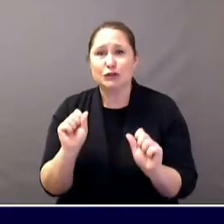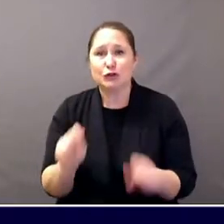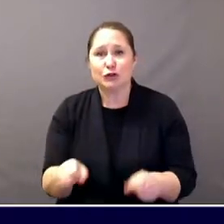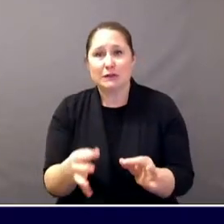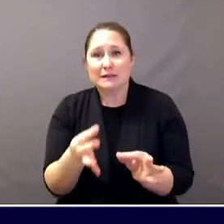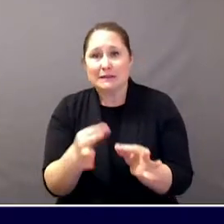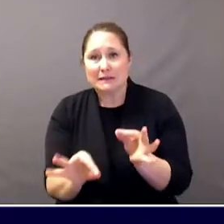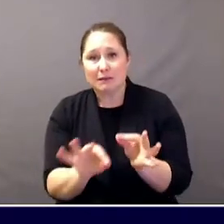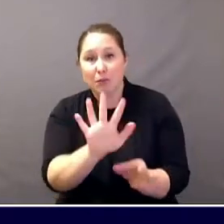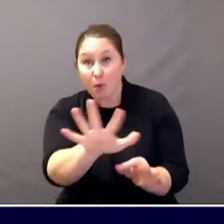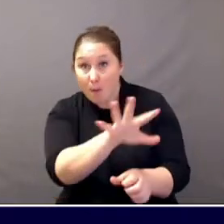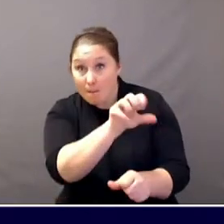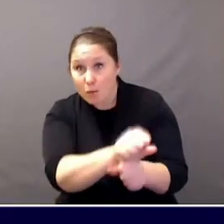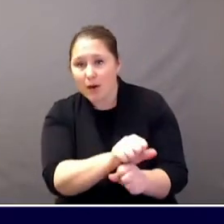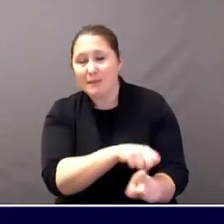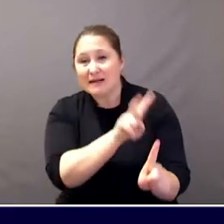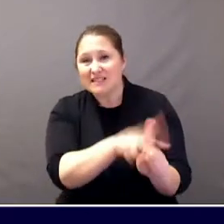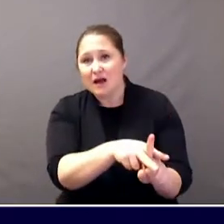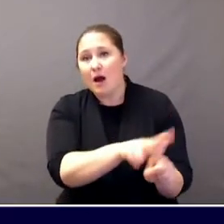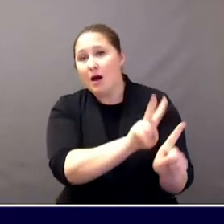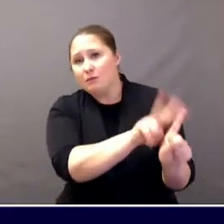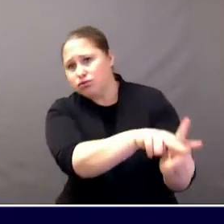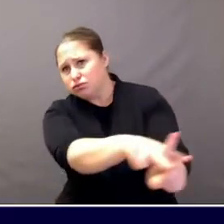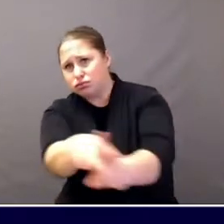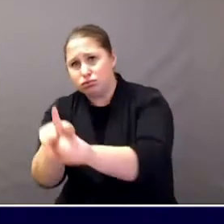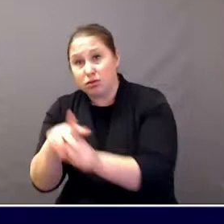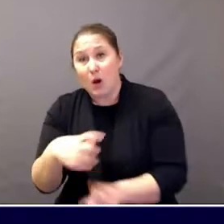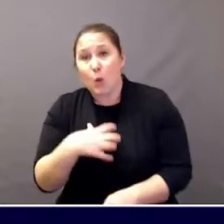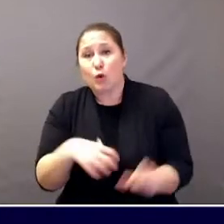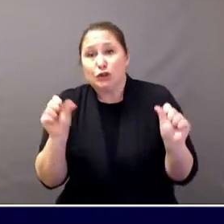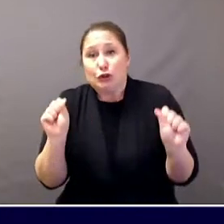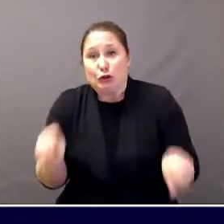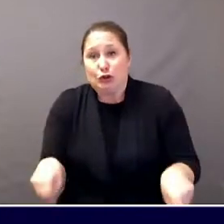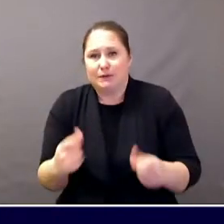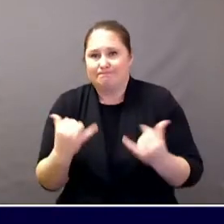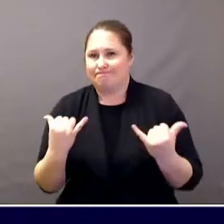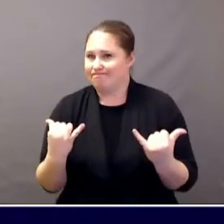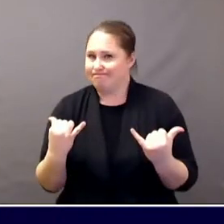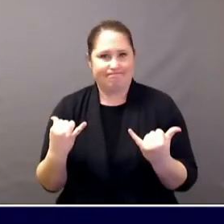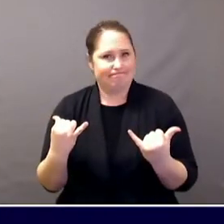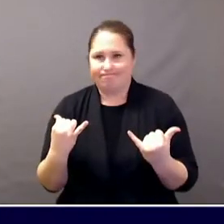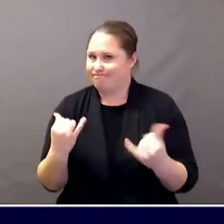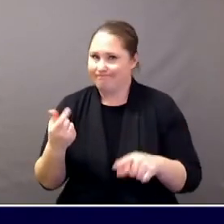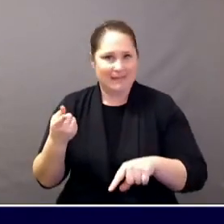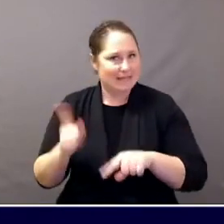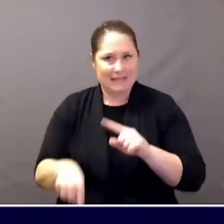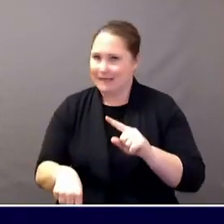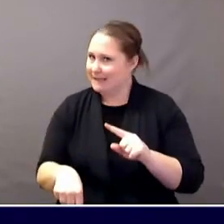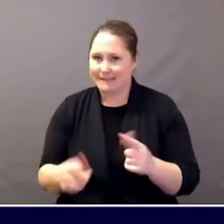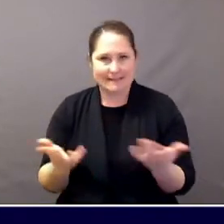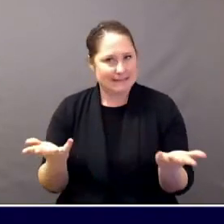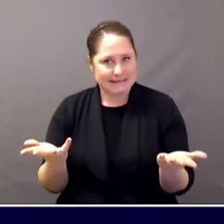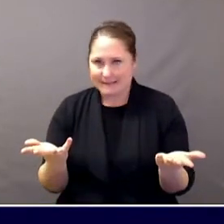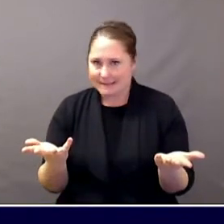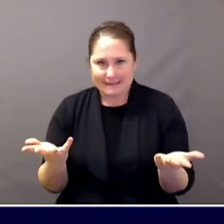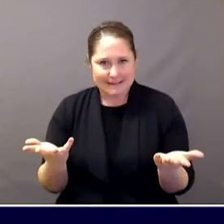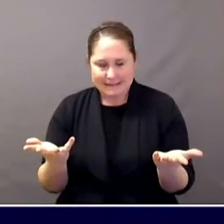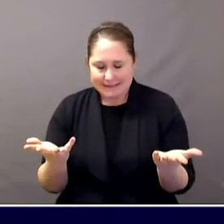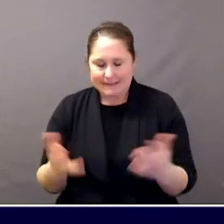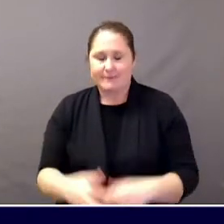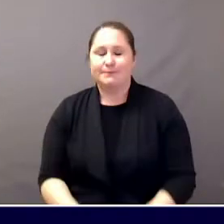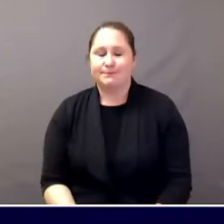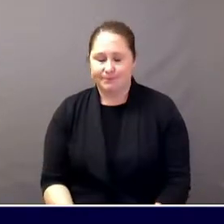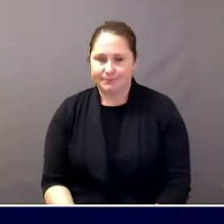to get the vaccine on a particular time, particular date. But we can't do that. These changes come only